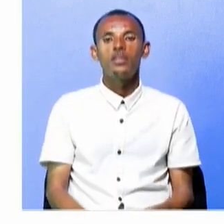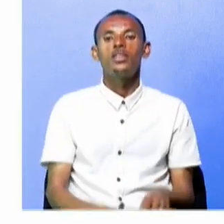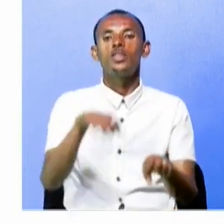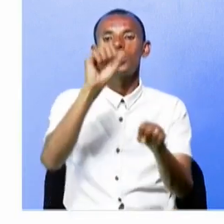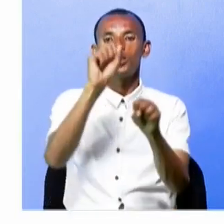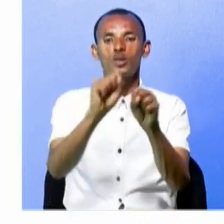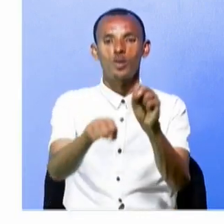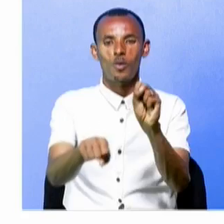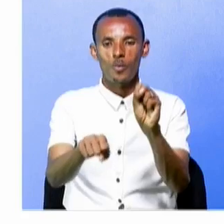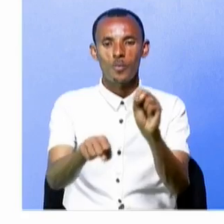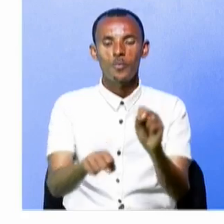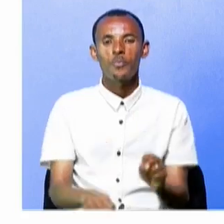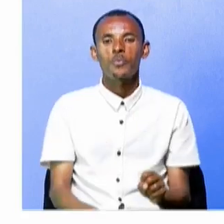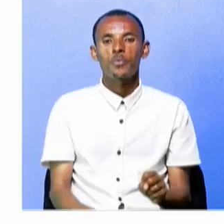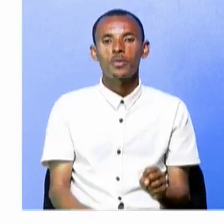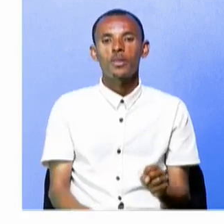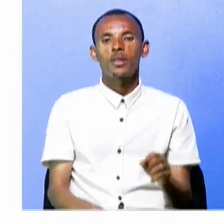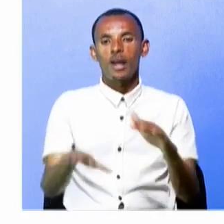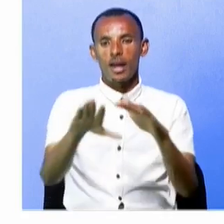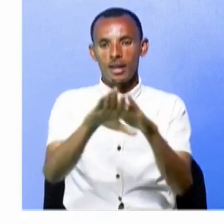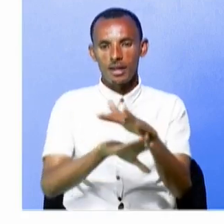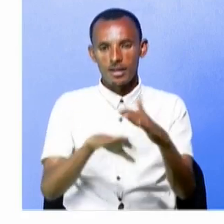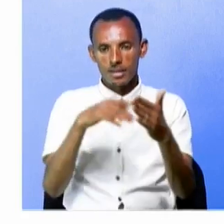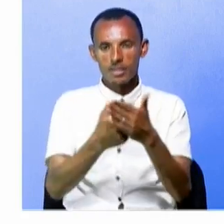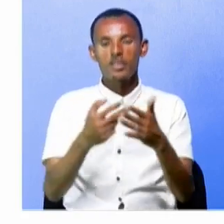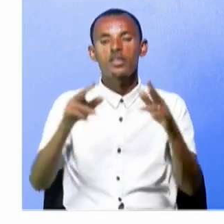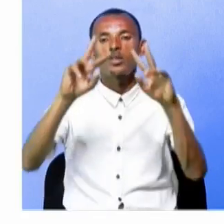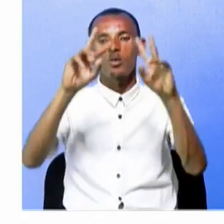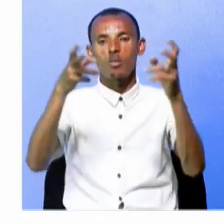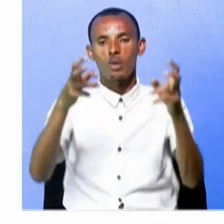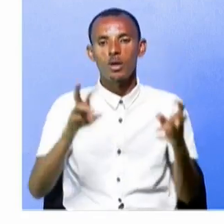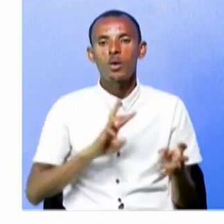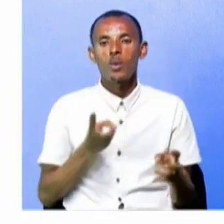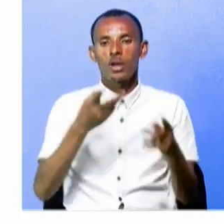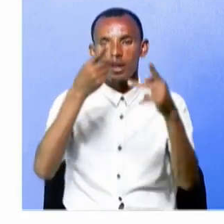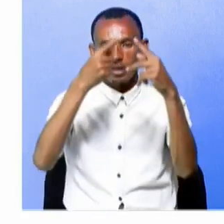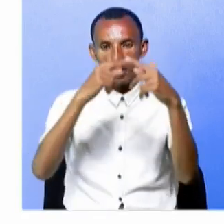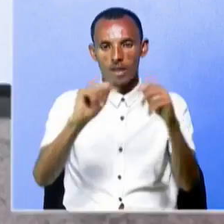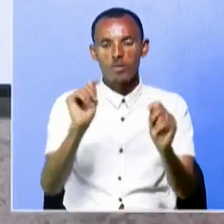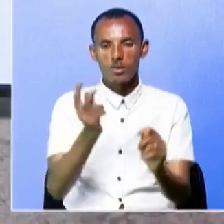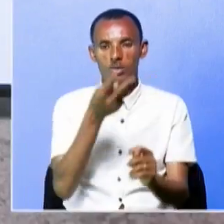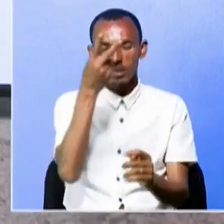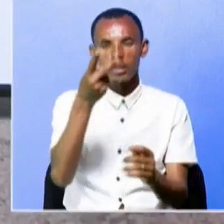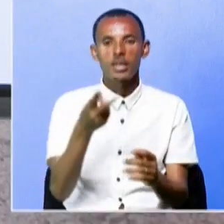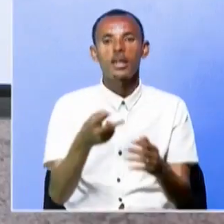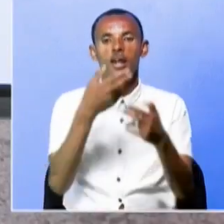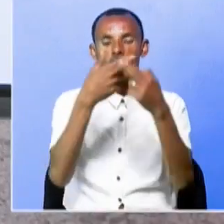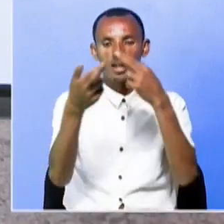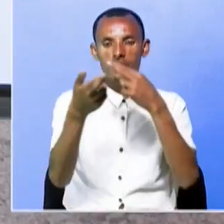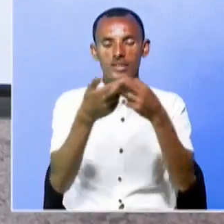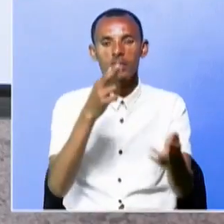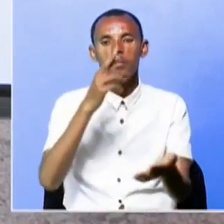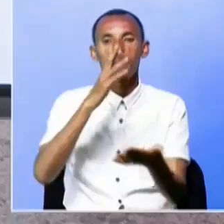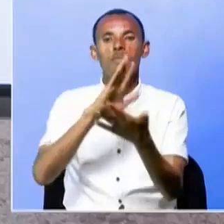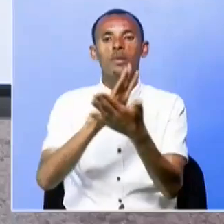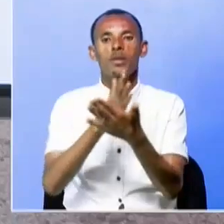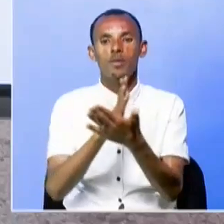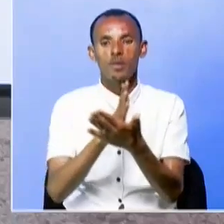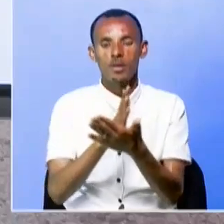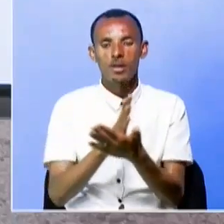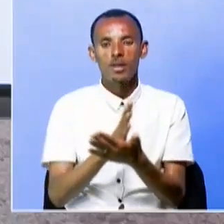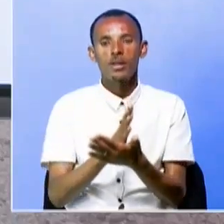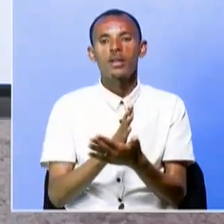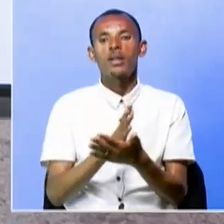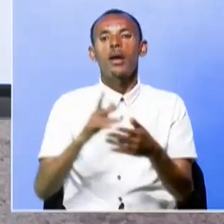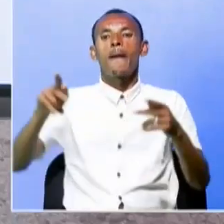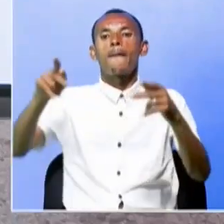So under this topic, we will try to see a certain relationship between